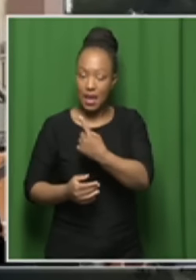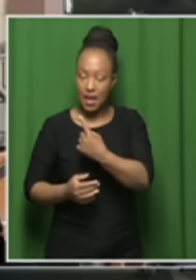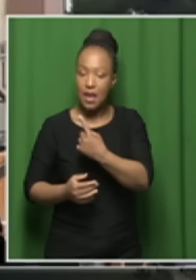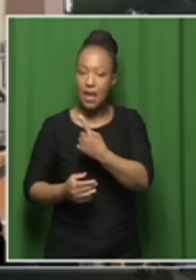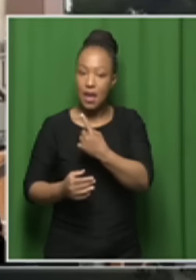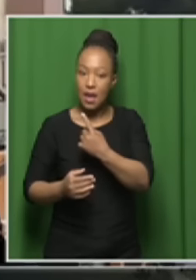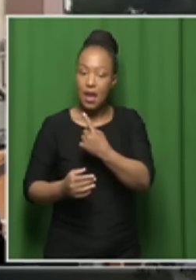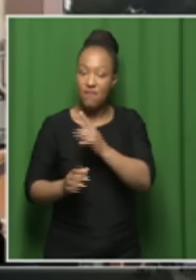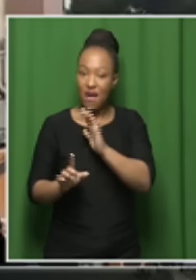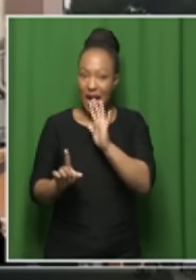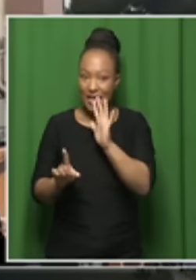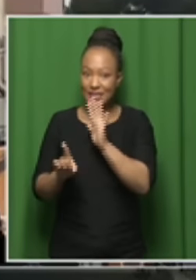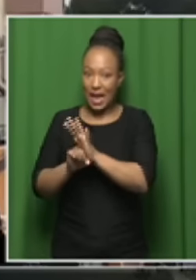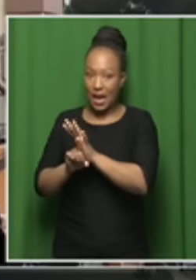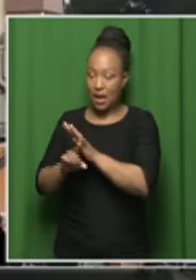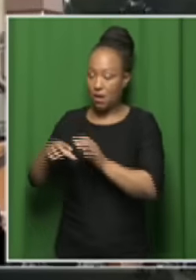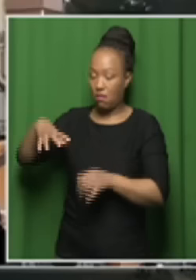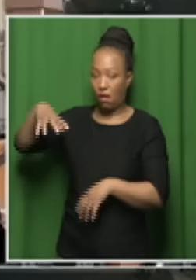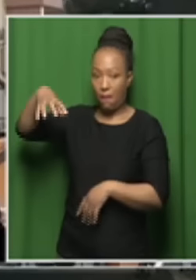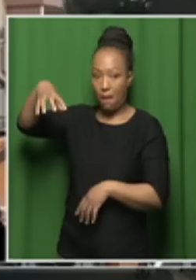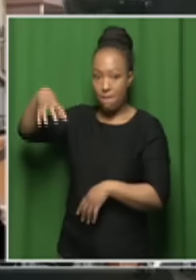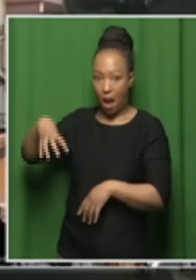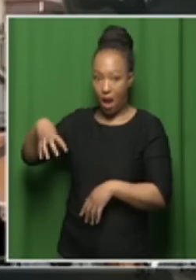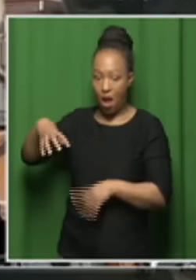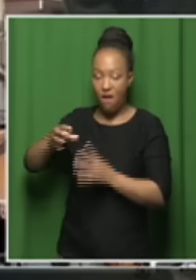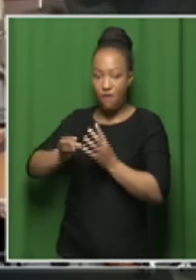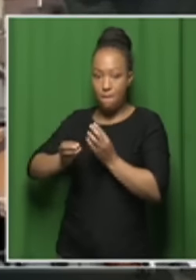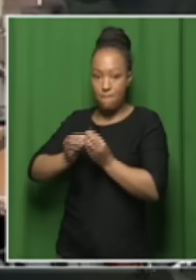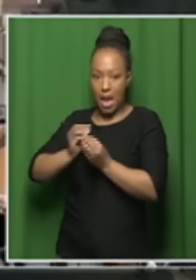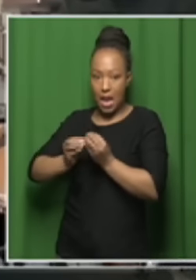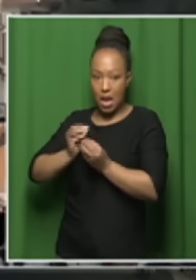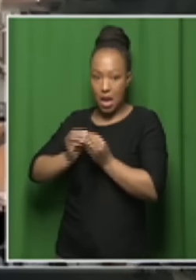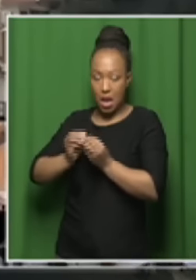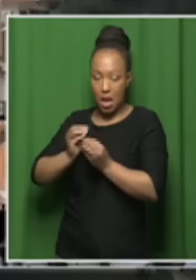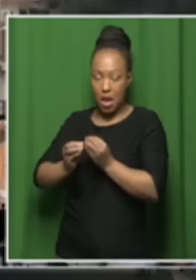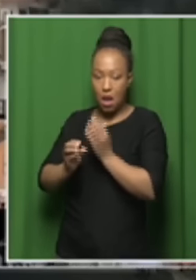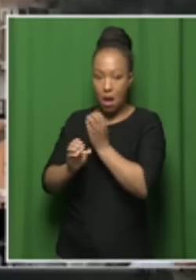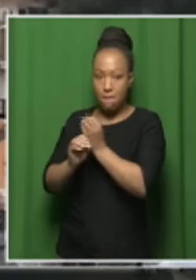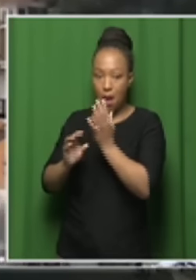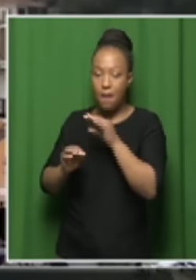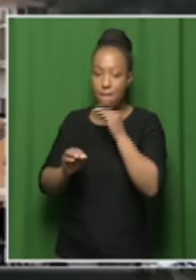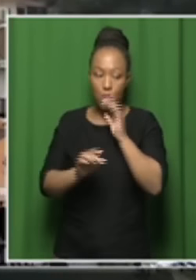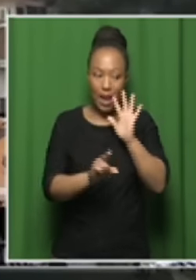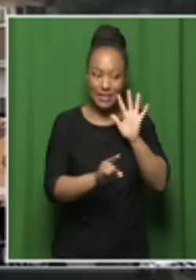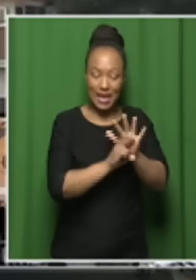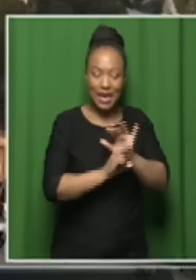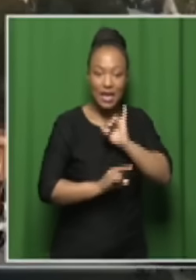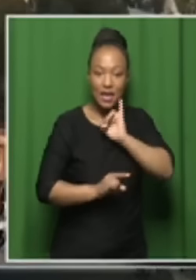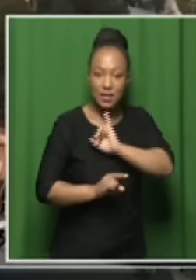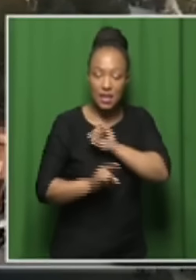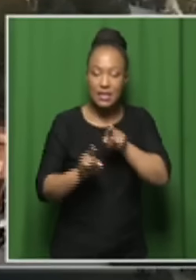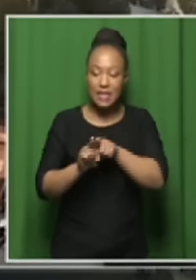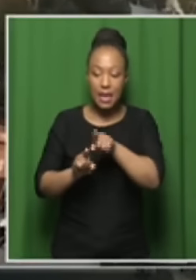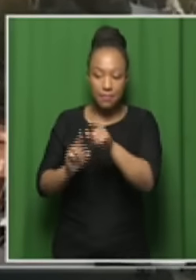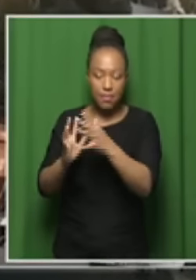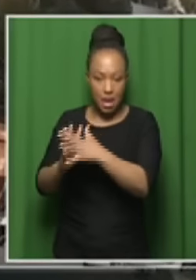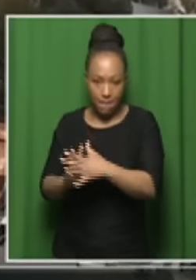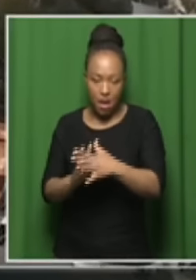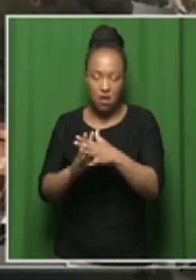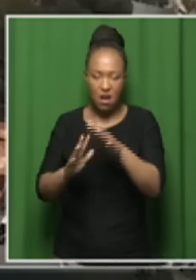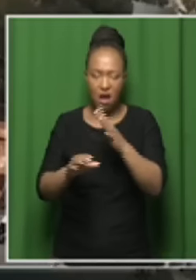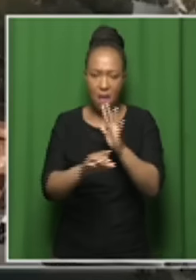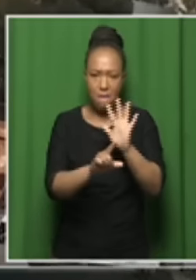on Iran's nuclear facilities, they would then target not only Israel, but also US bases in the region. We have also just received a